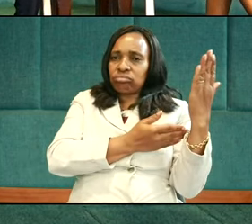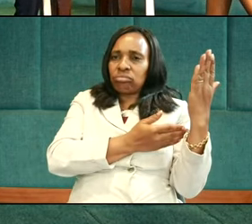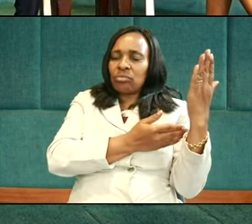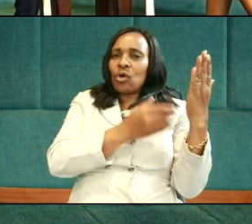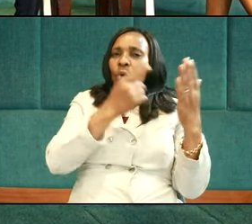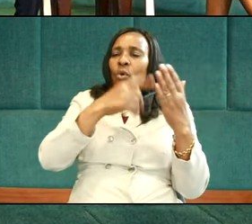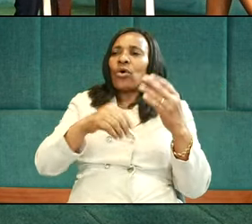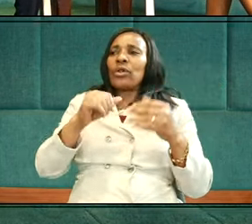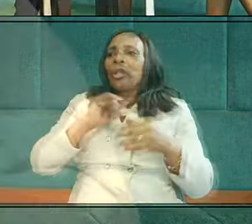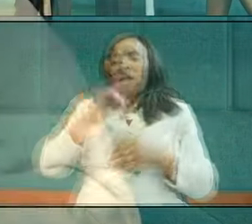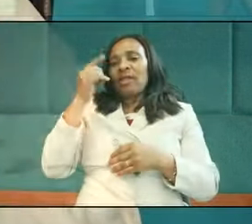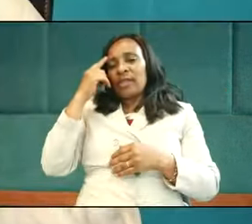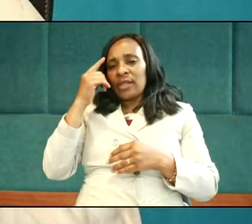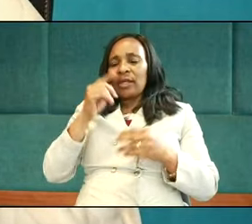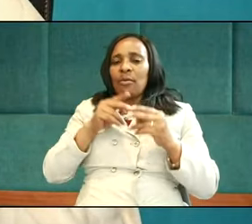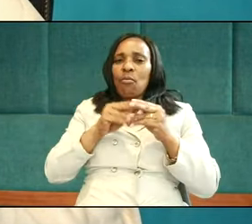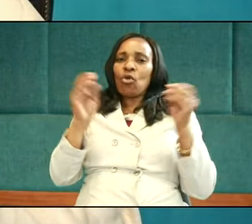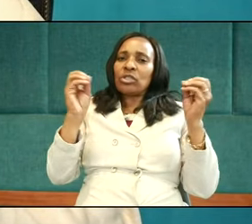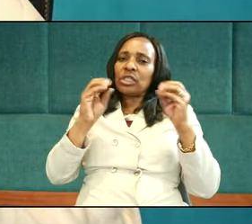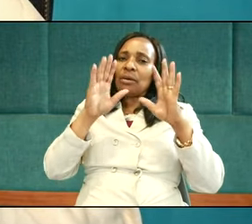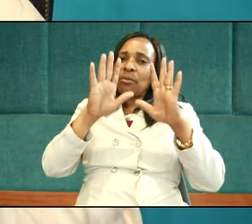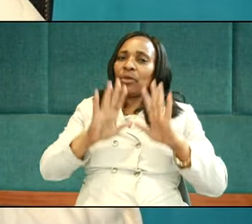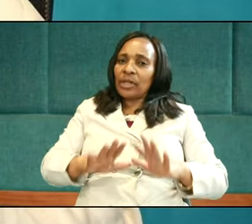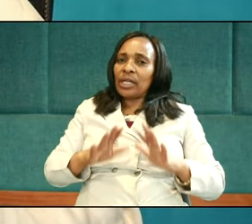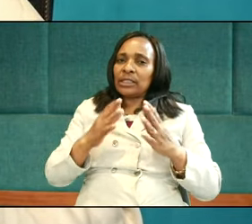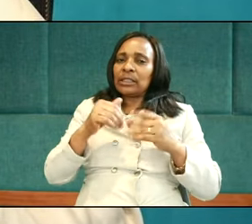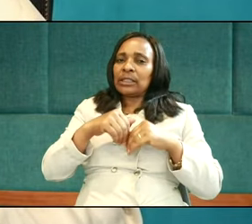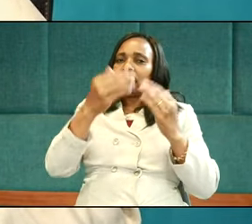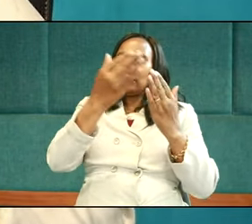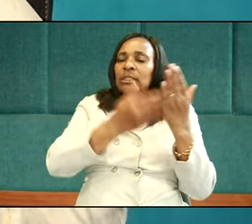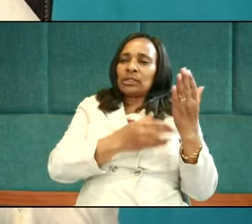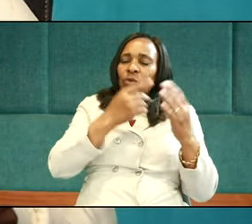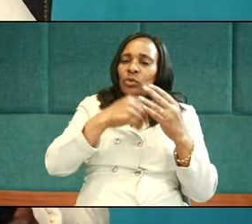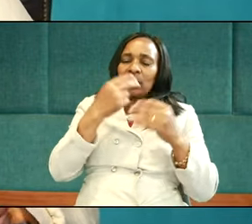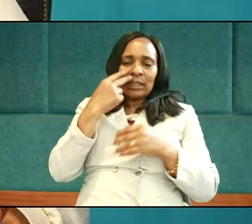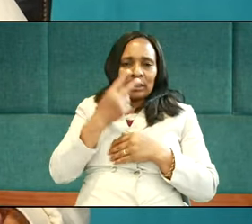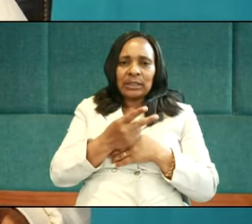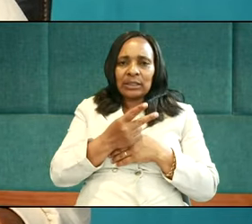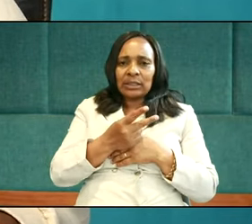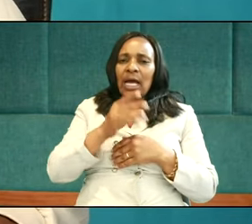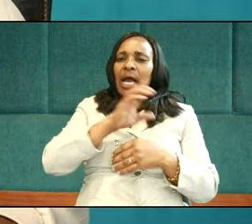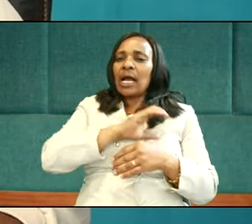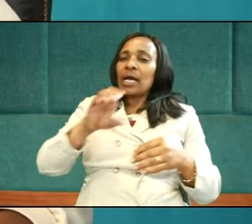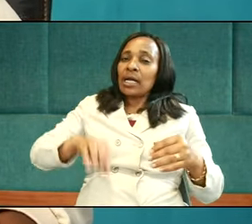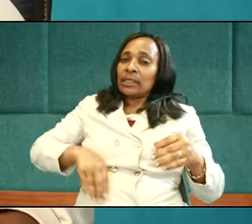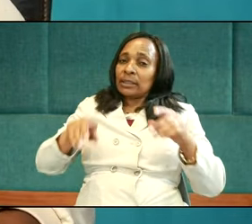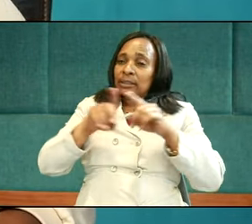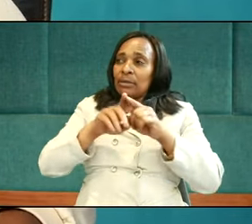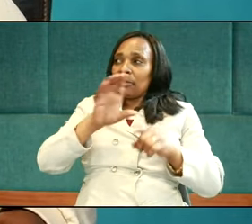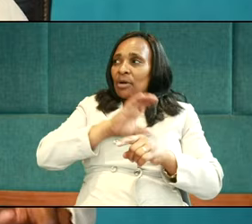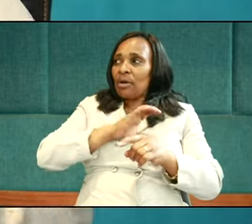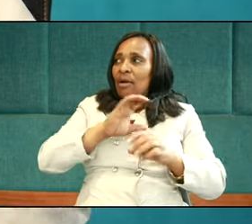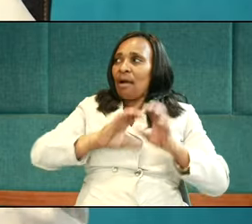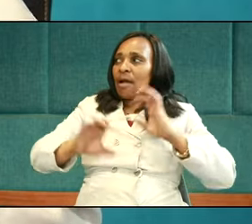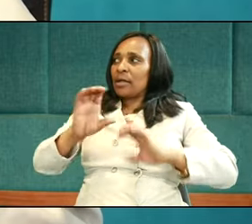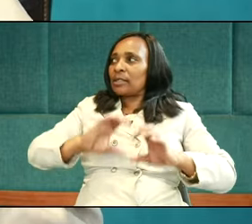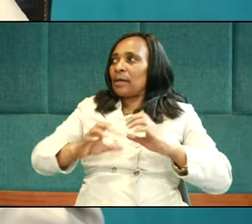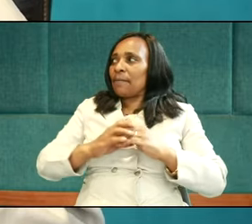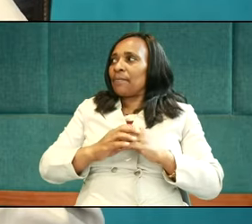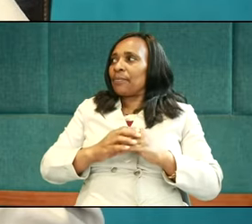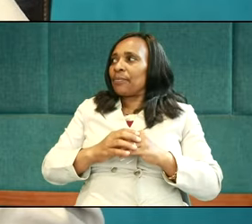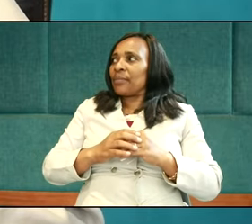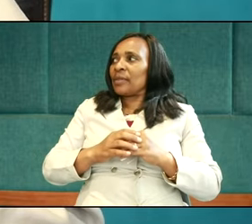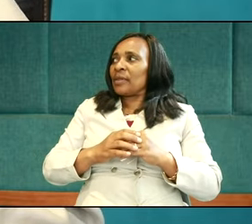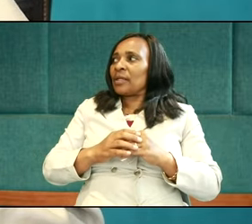what I think is most important in this list, I would say, is a Christ-like character. Maintaining